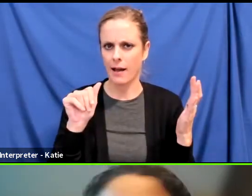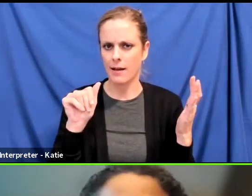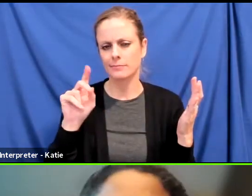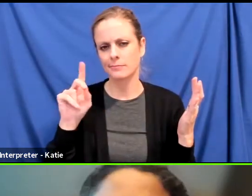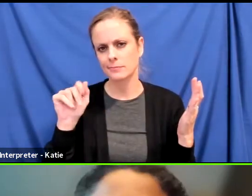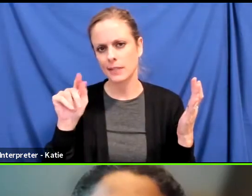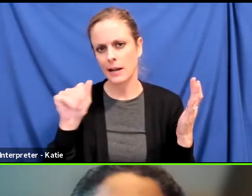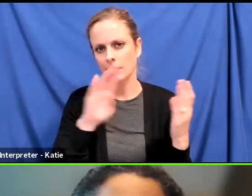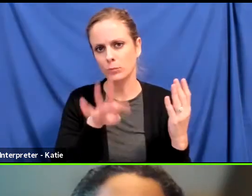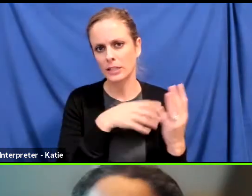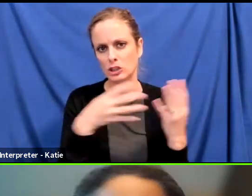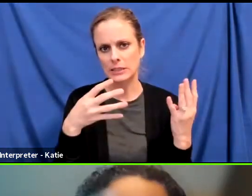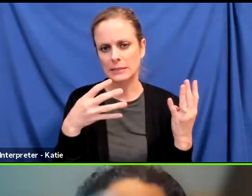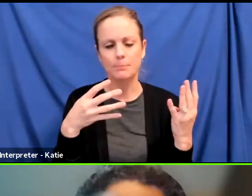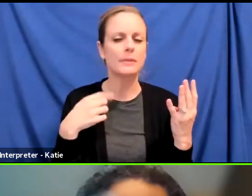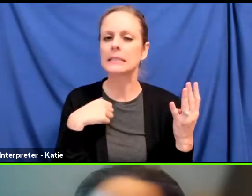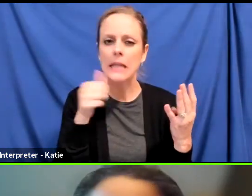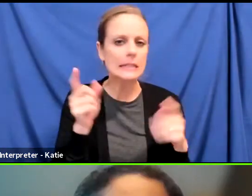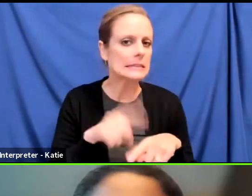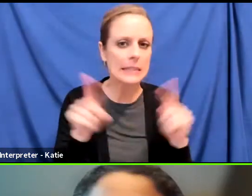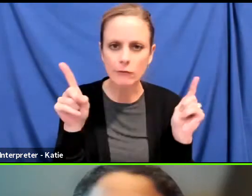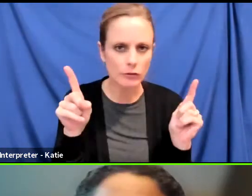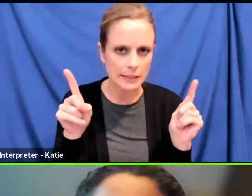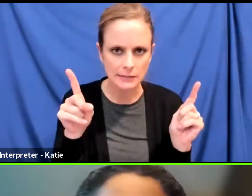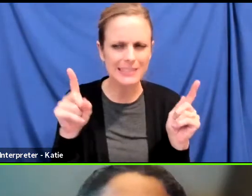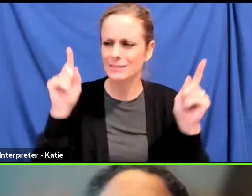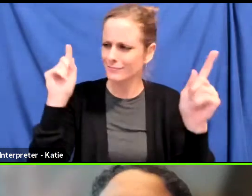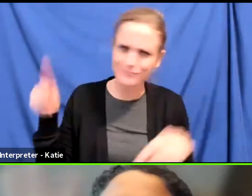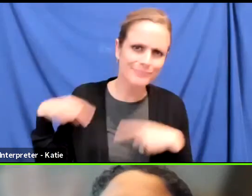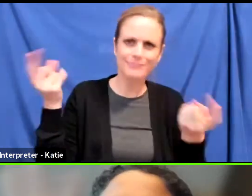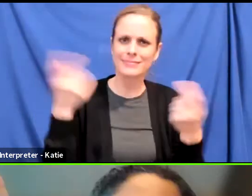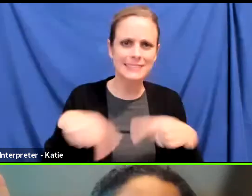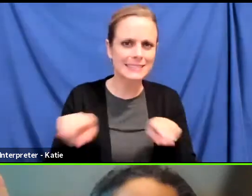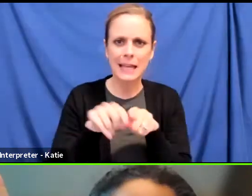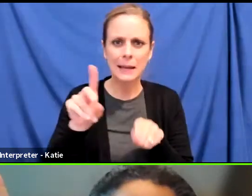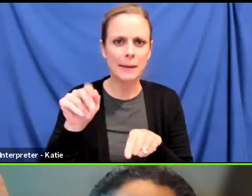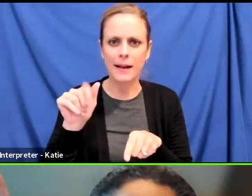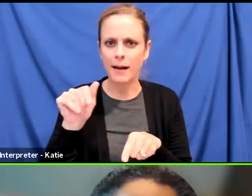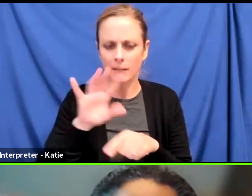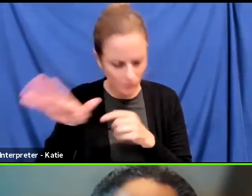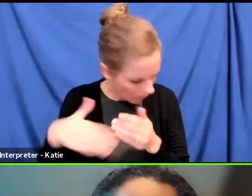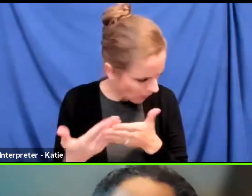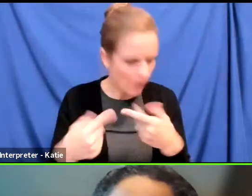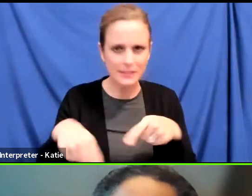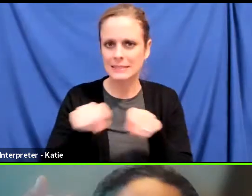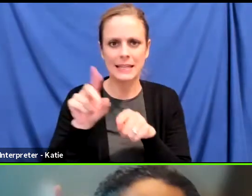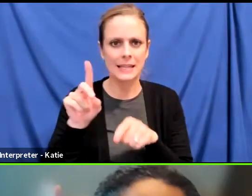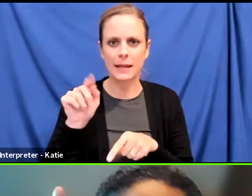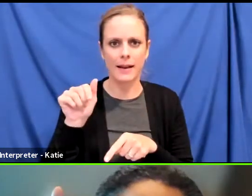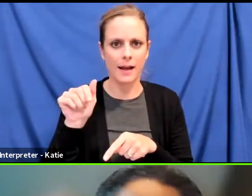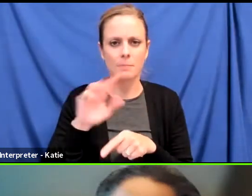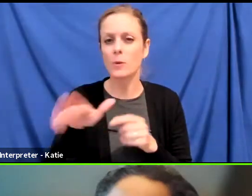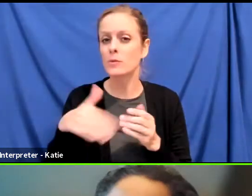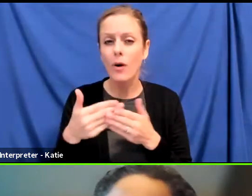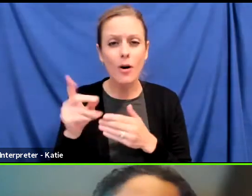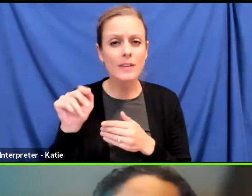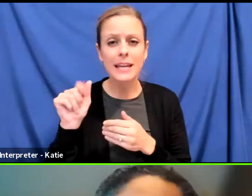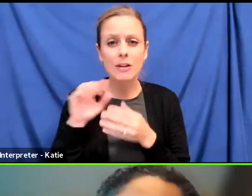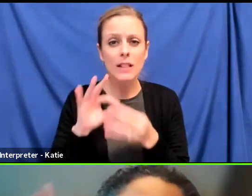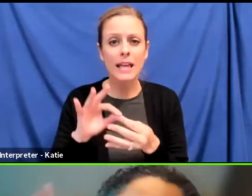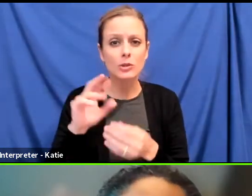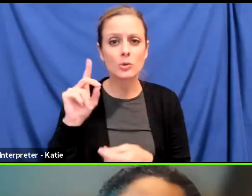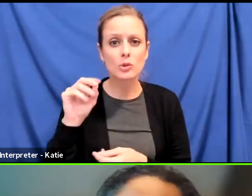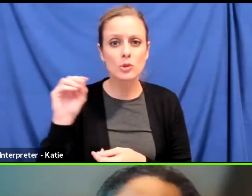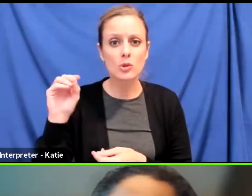we've been dealing with this entire time. It's all the same data. So it's all the data related to